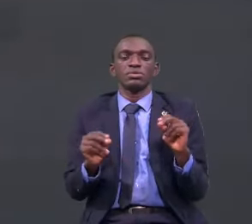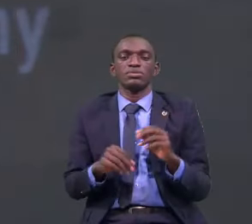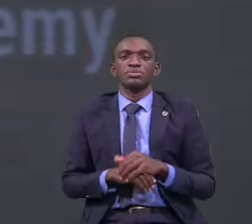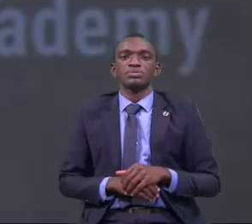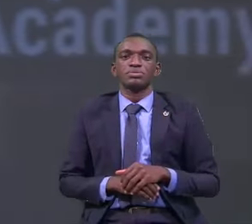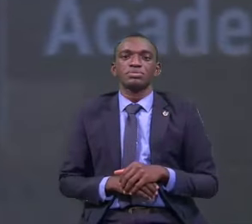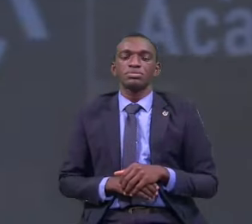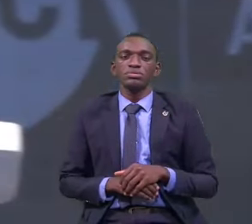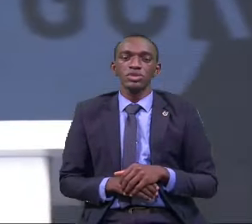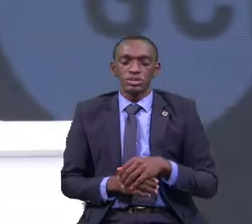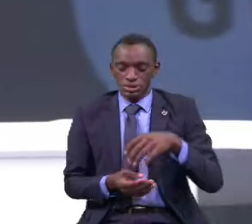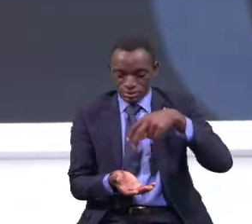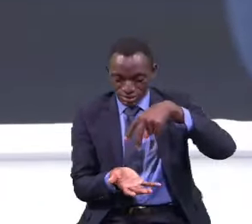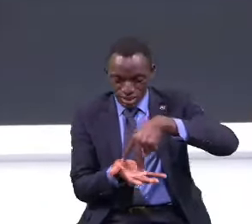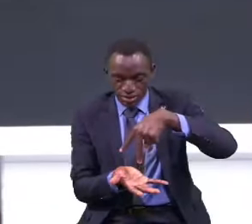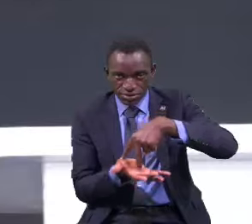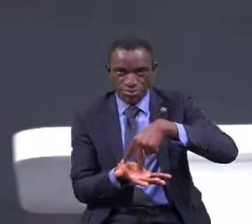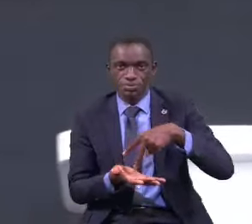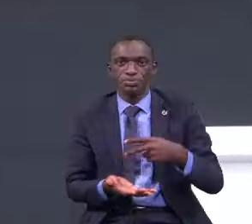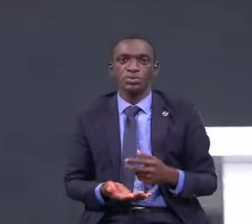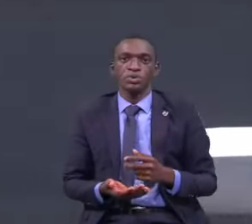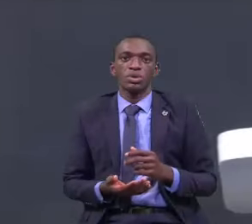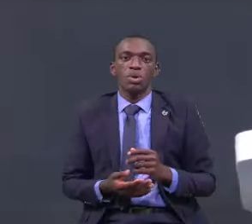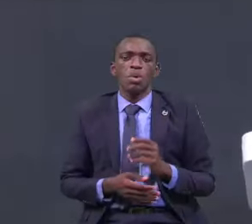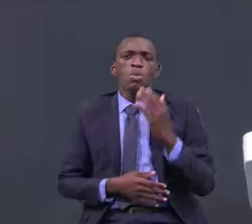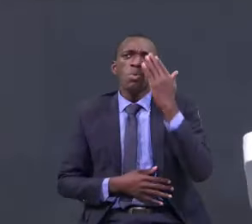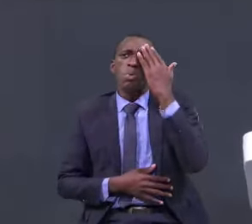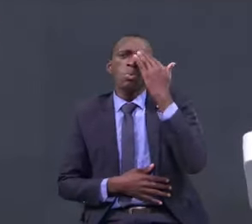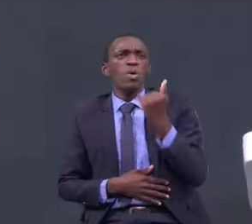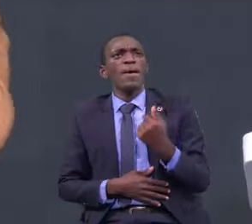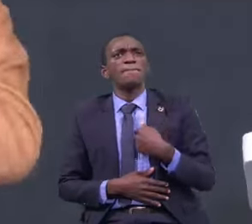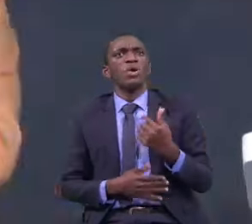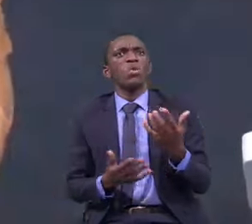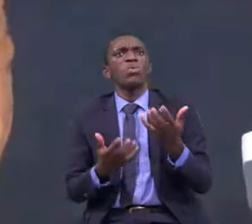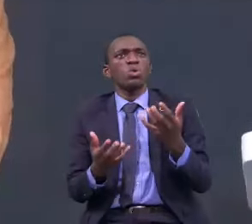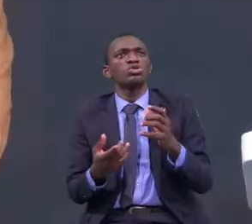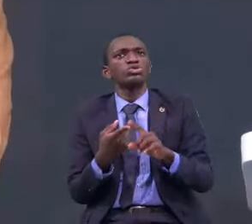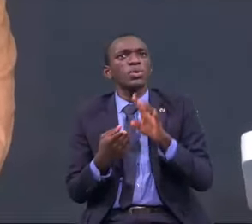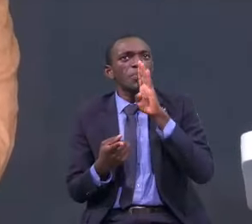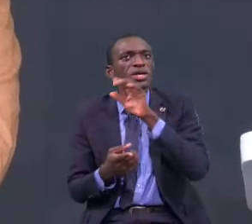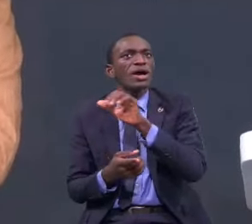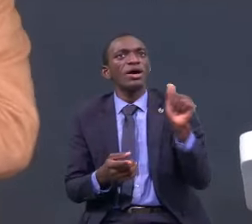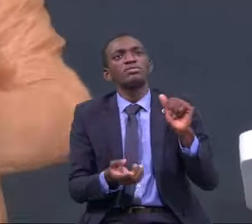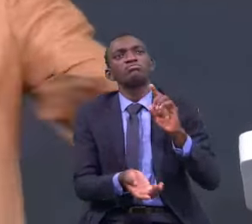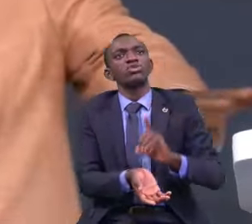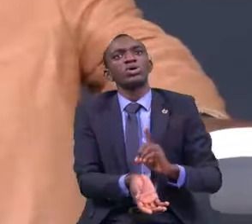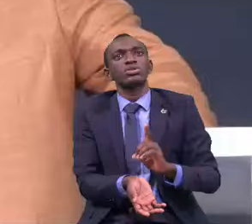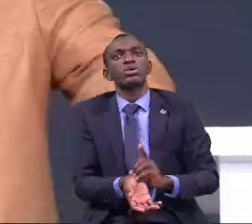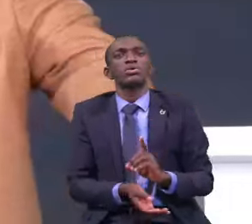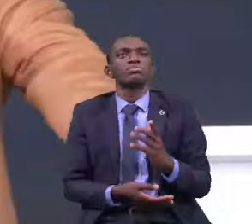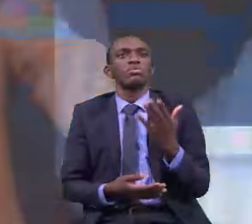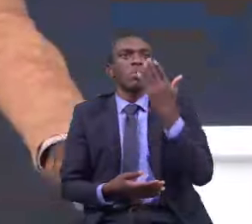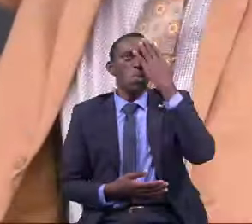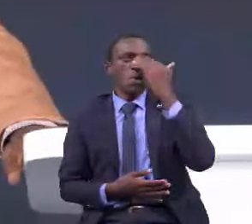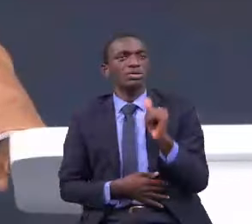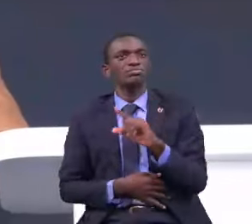suivre. Stand. Why do I want to be a doctor? Pourquoi est-ce que je veux être